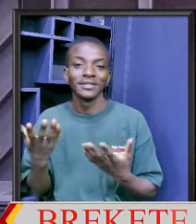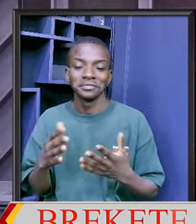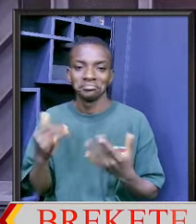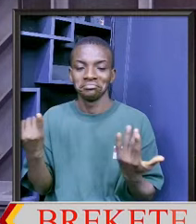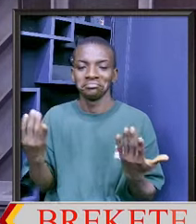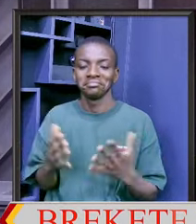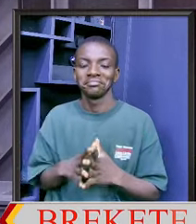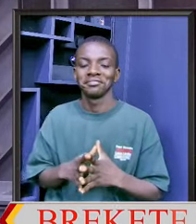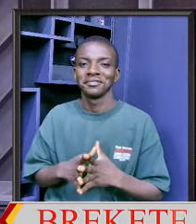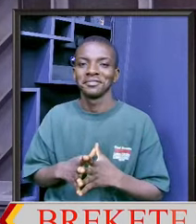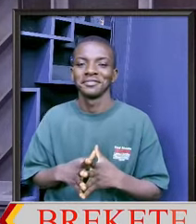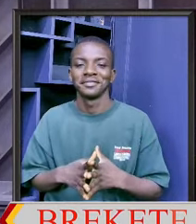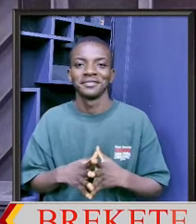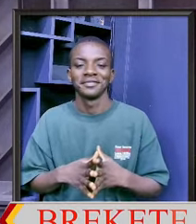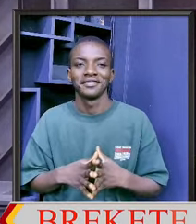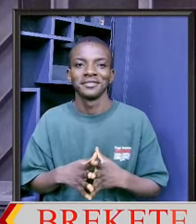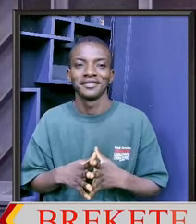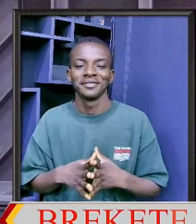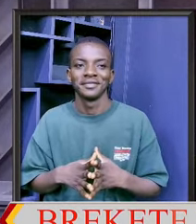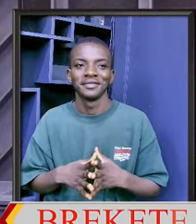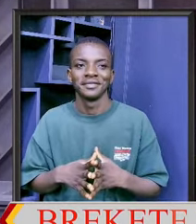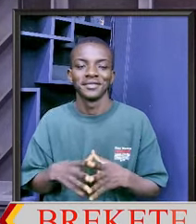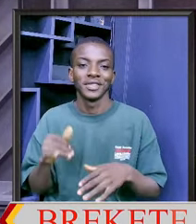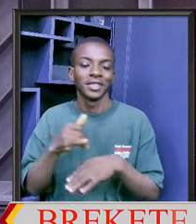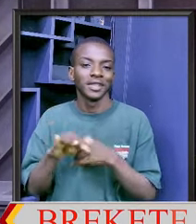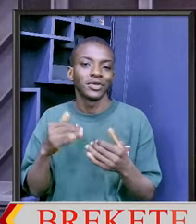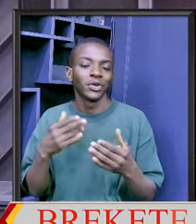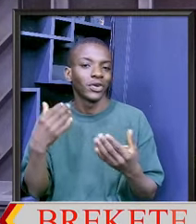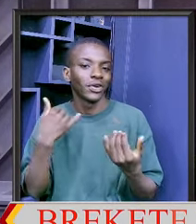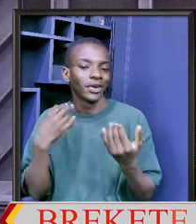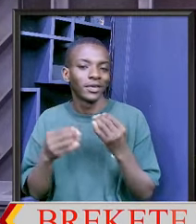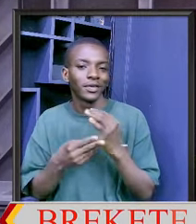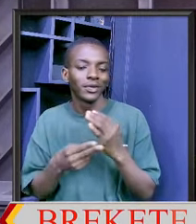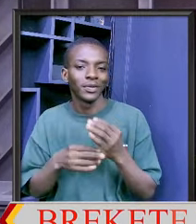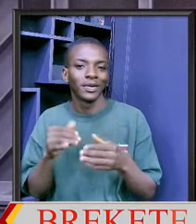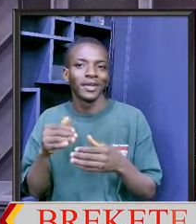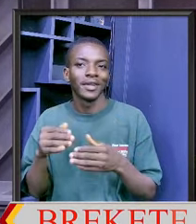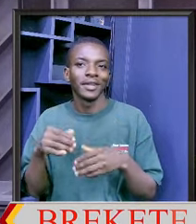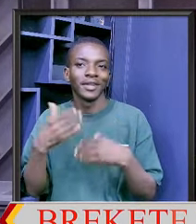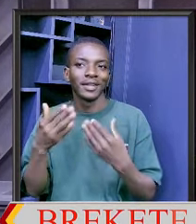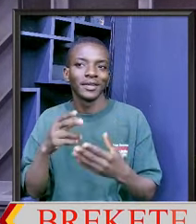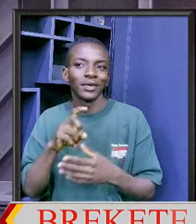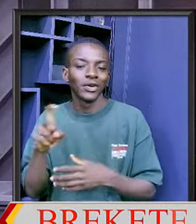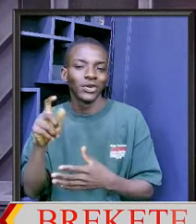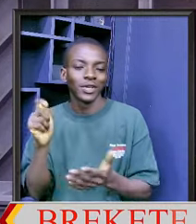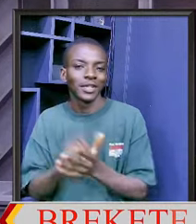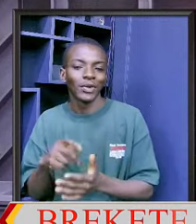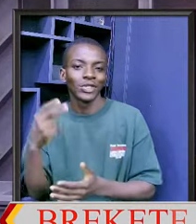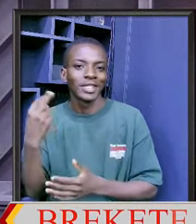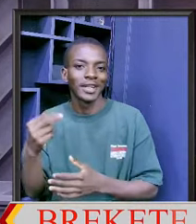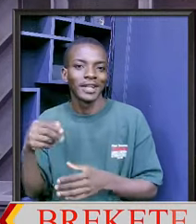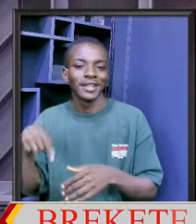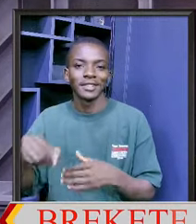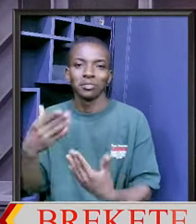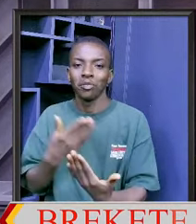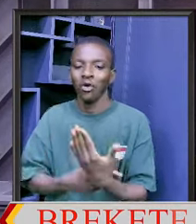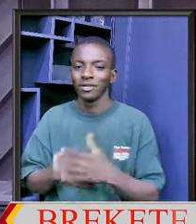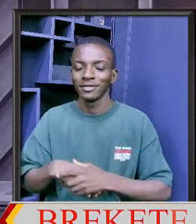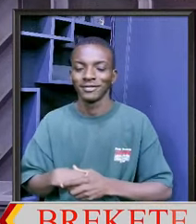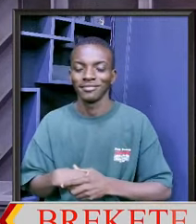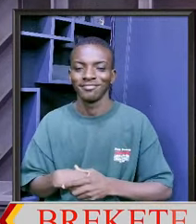090-44-something-something-446, Abi? Yes. Abi, text me your account number, make I dash you 100,000 naira this